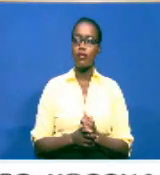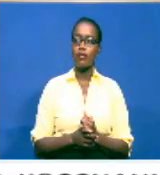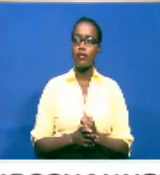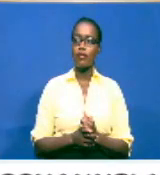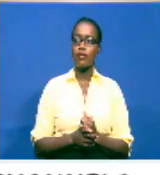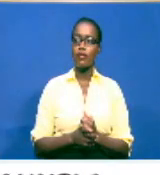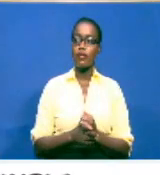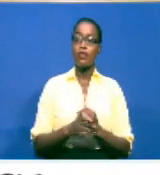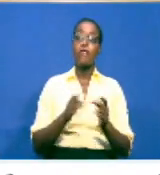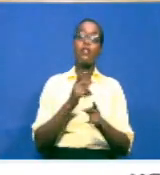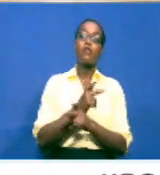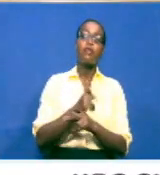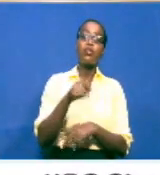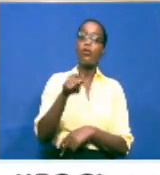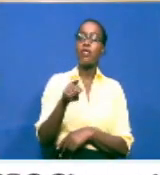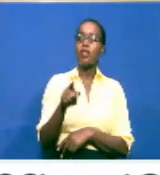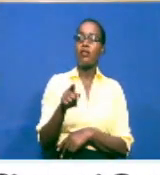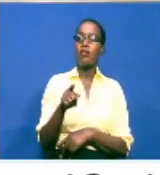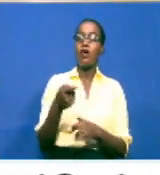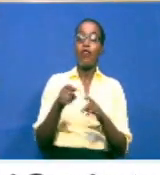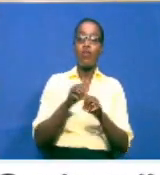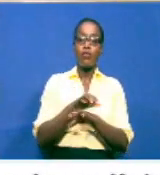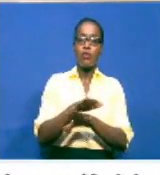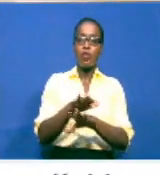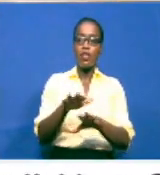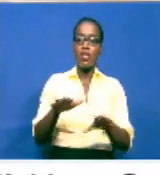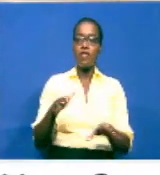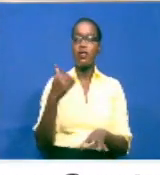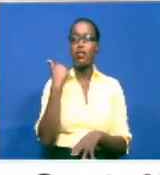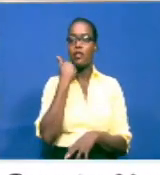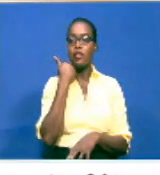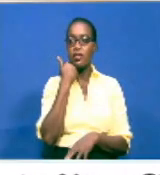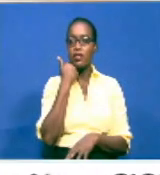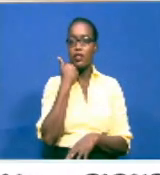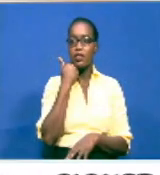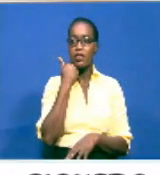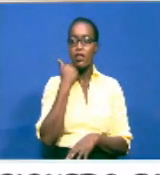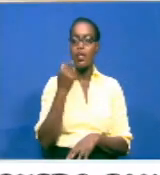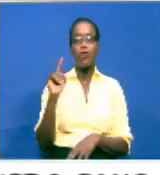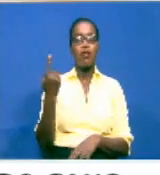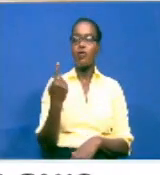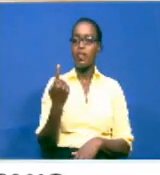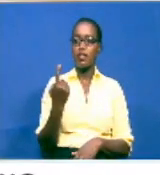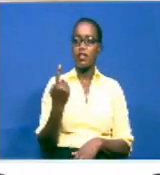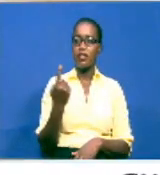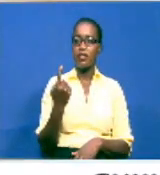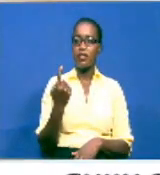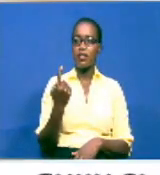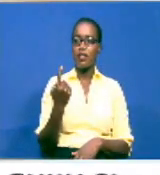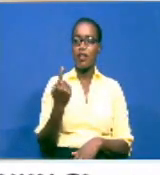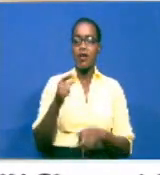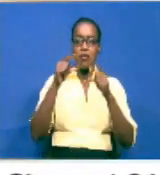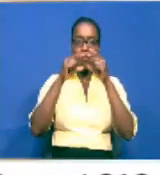To prevent ourselves from spreading the disease, we need, first of all, to wear